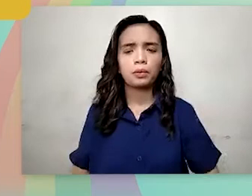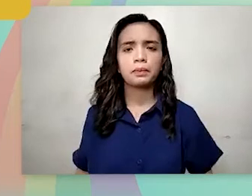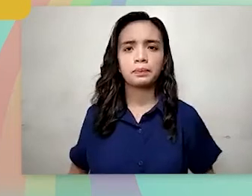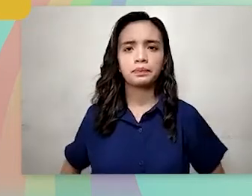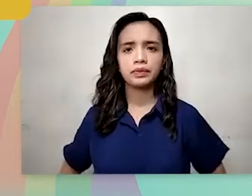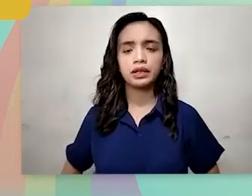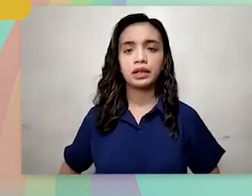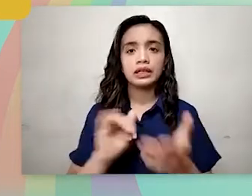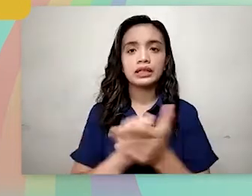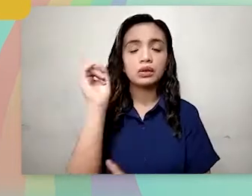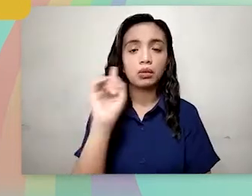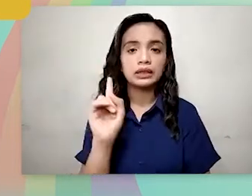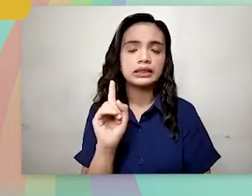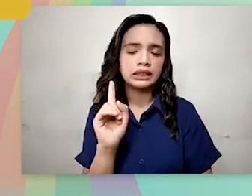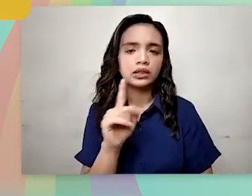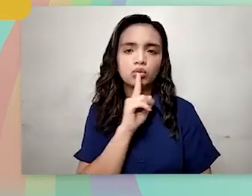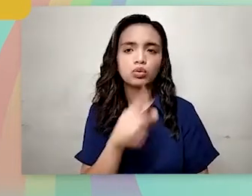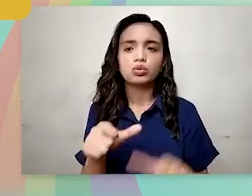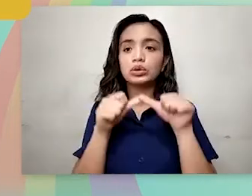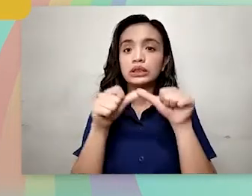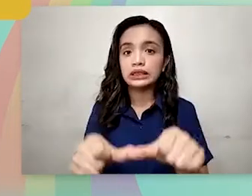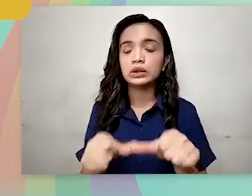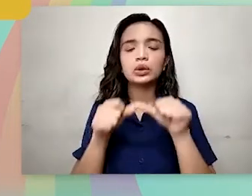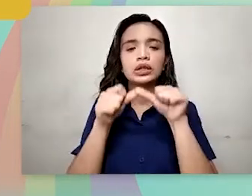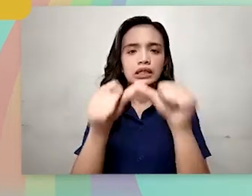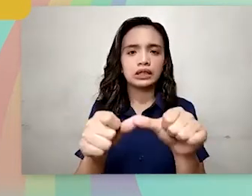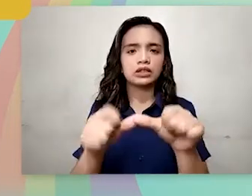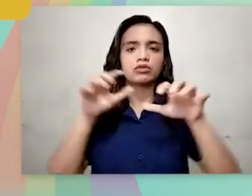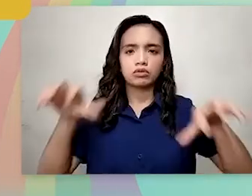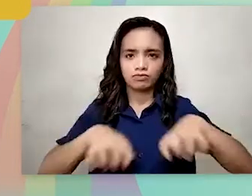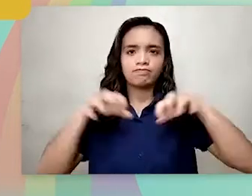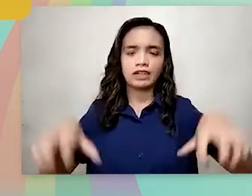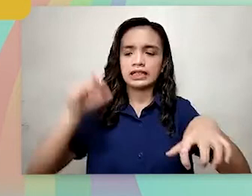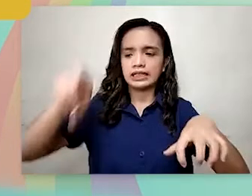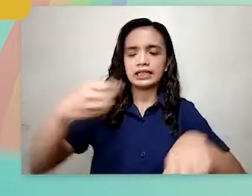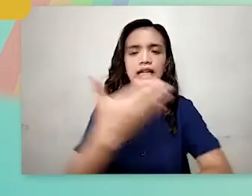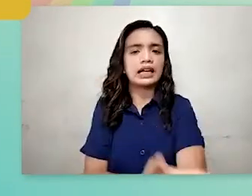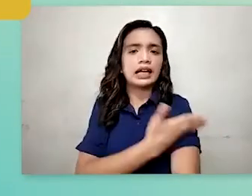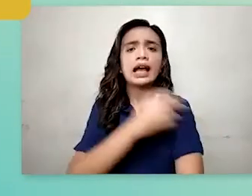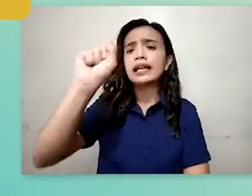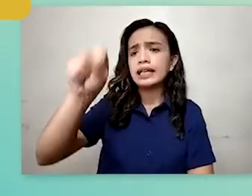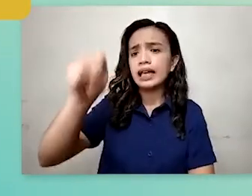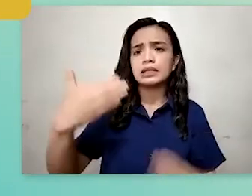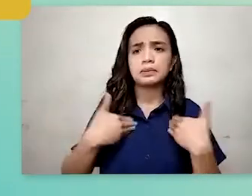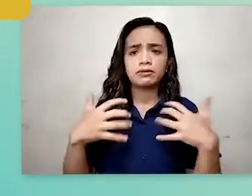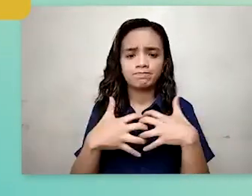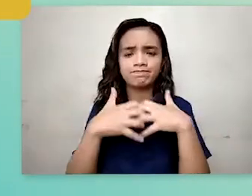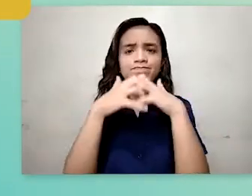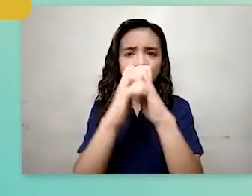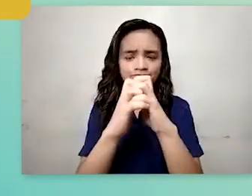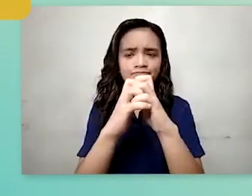is power. This is the start of everything. So that is something where we continue to work on and improve. And then of course you have